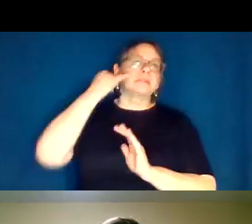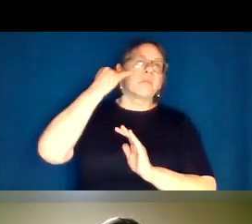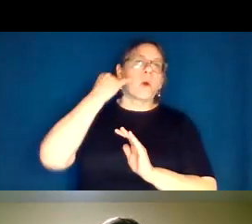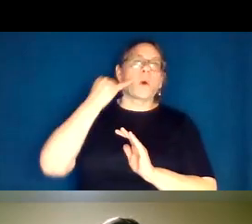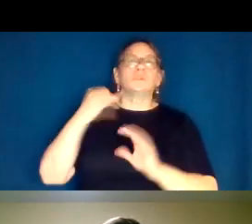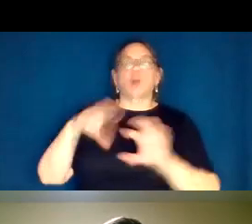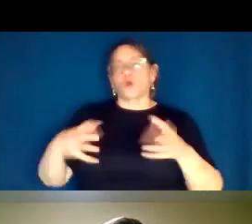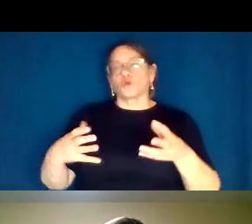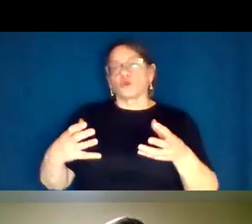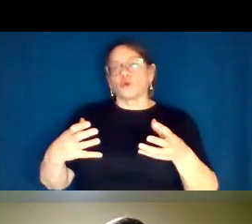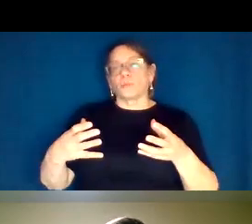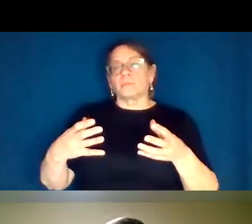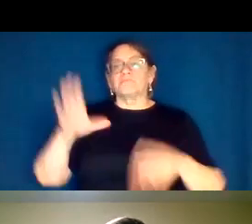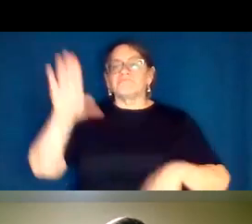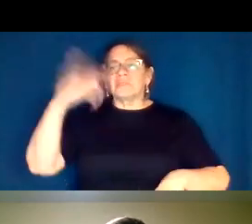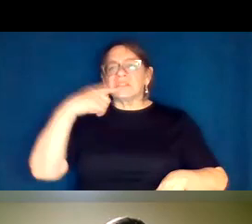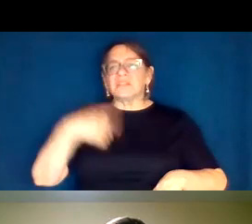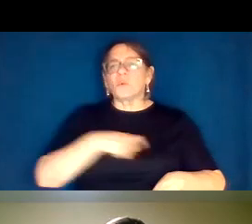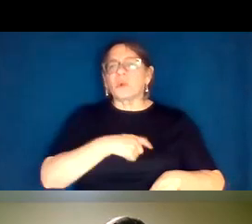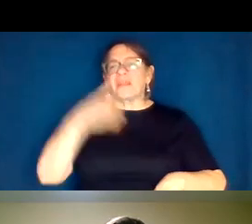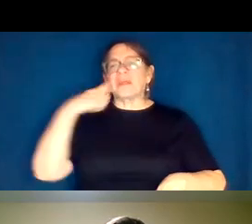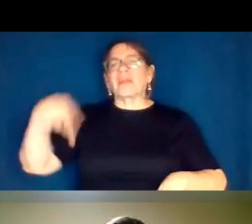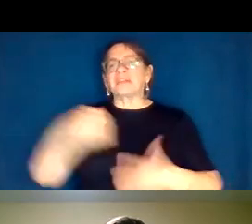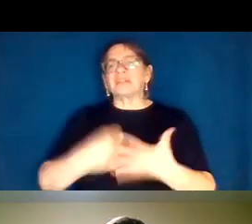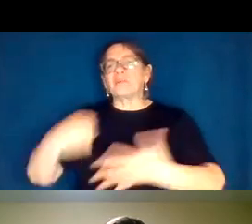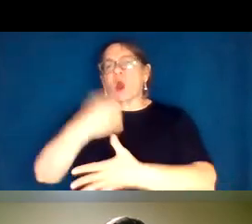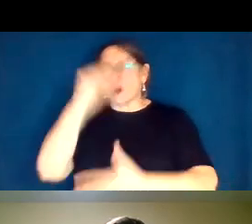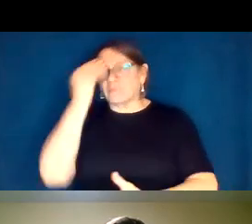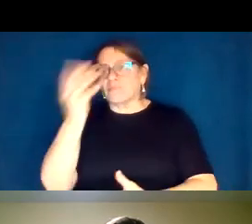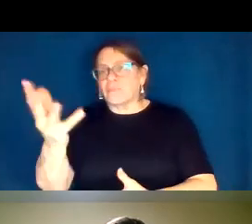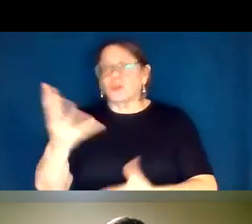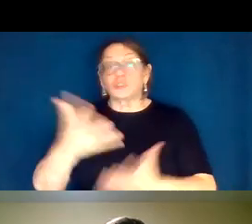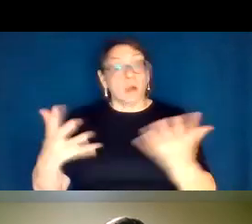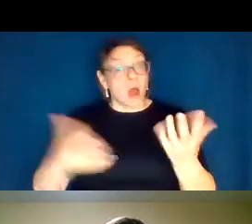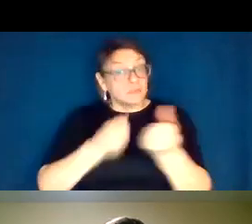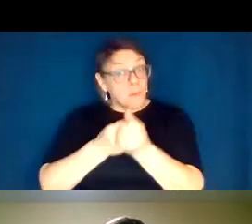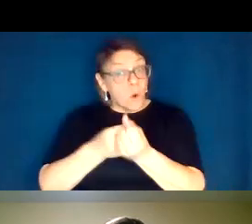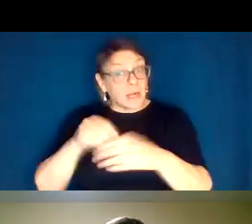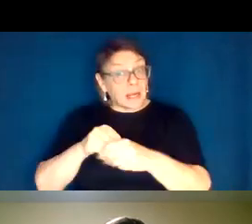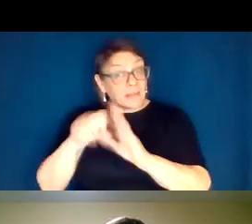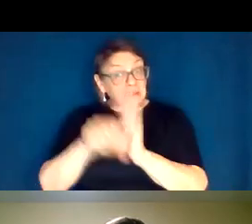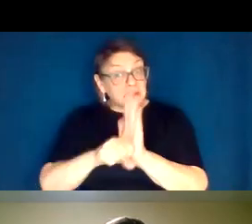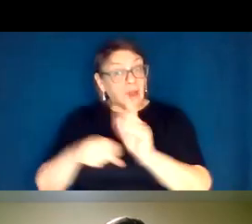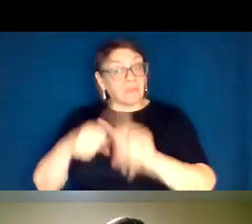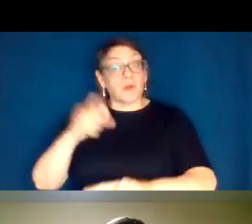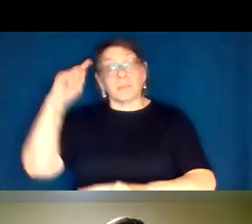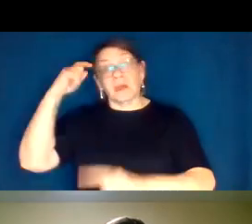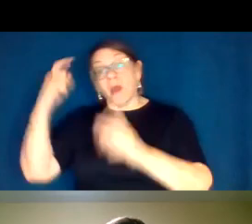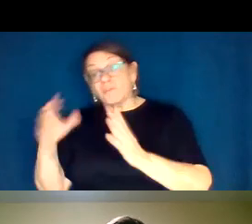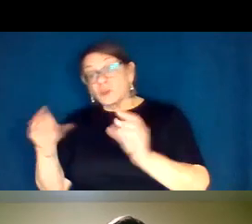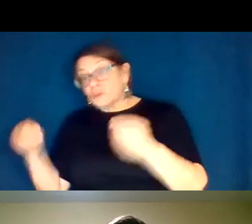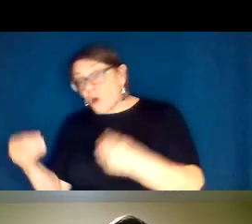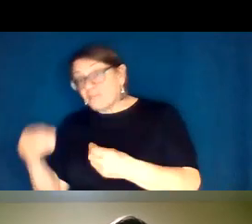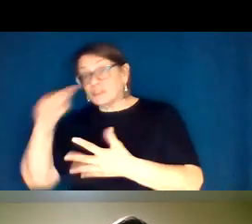saying, this is what we think is a priority area. There's big support for it across the state from the governor's office, et